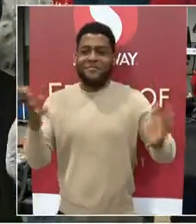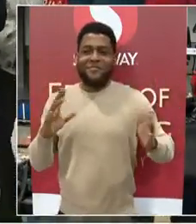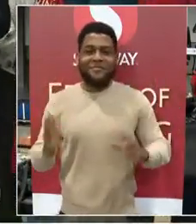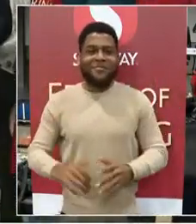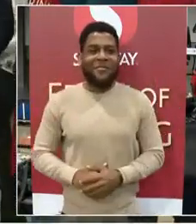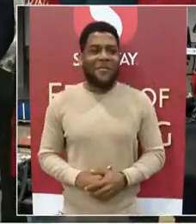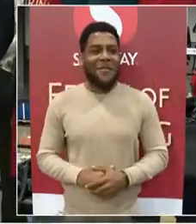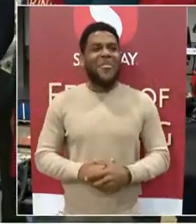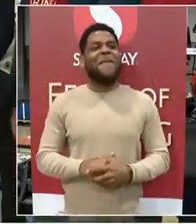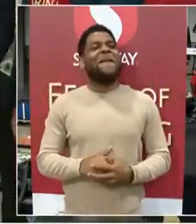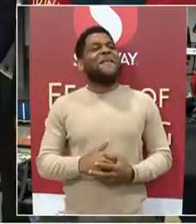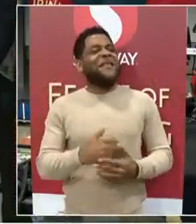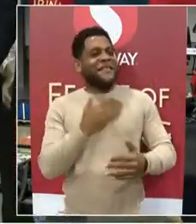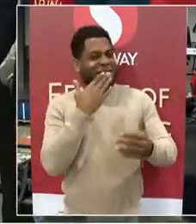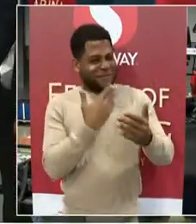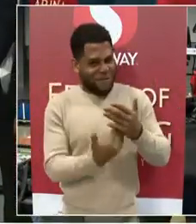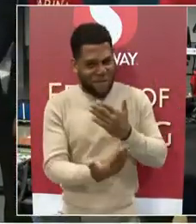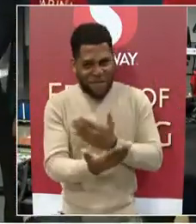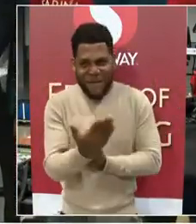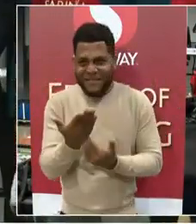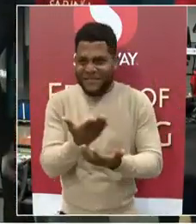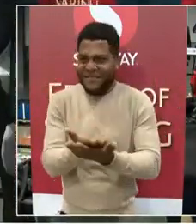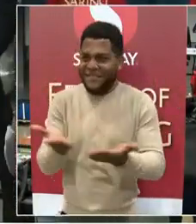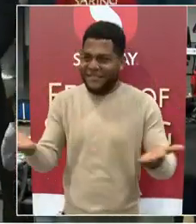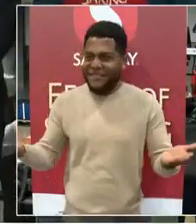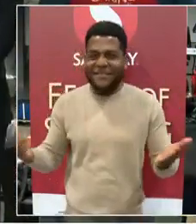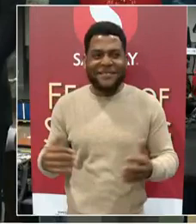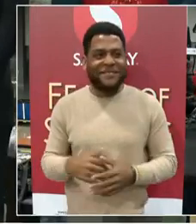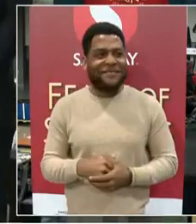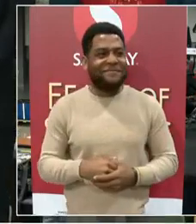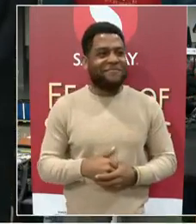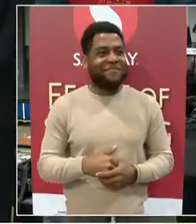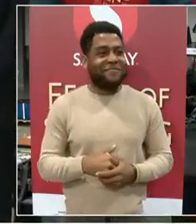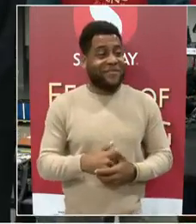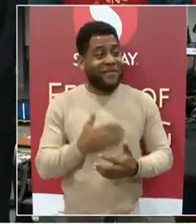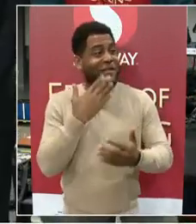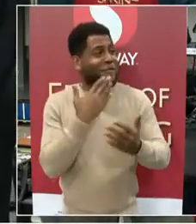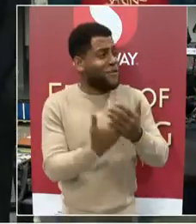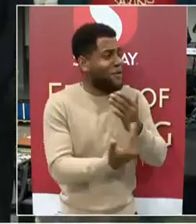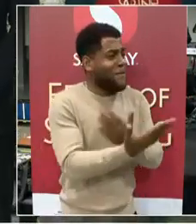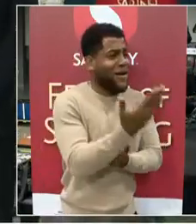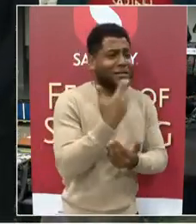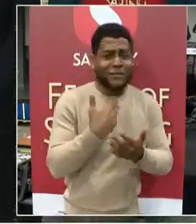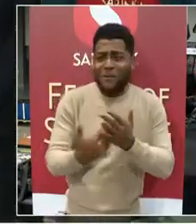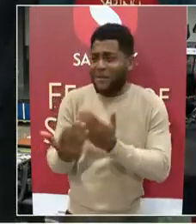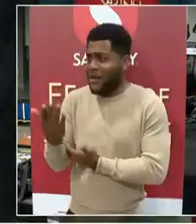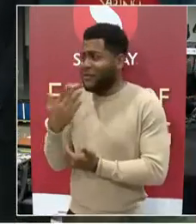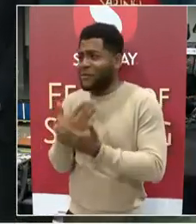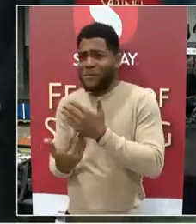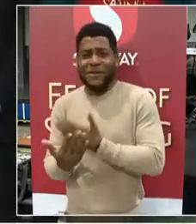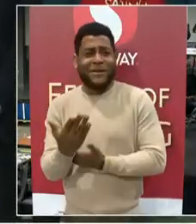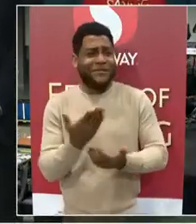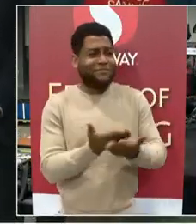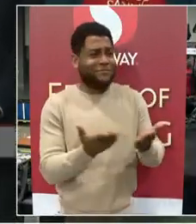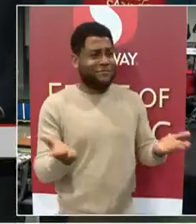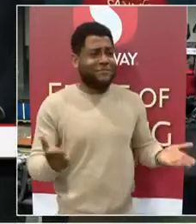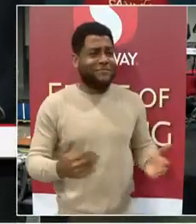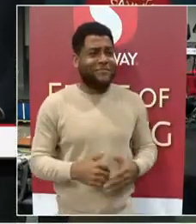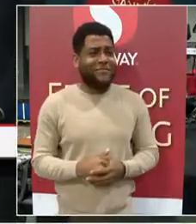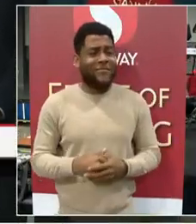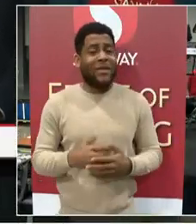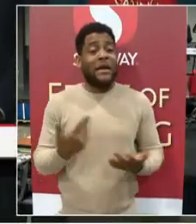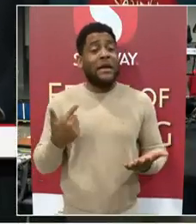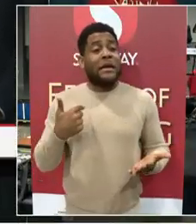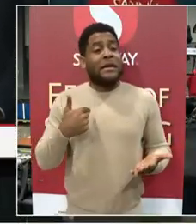Well, good morning, everyone. Good morning, and I wanted to come by and wish you